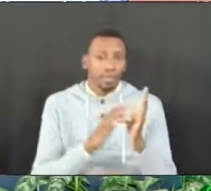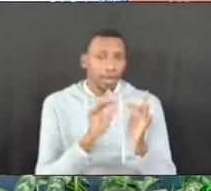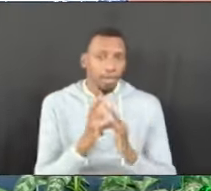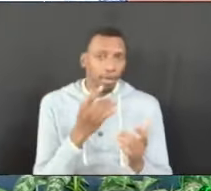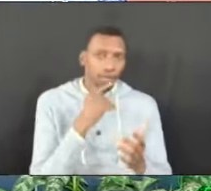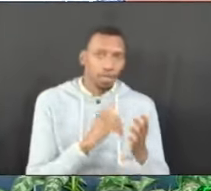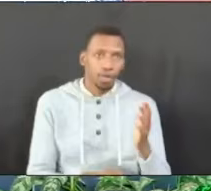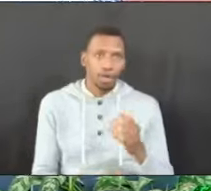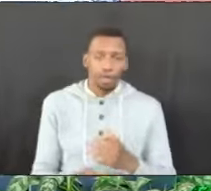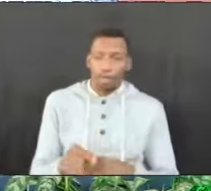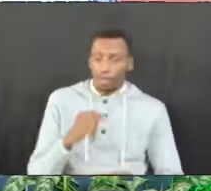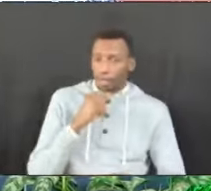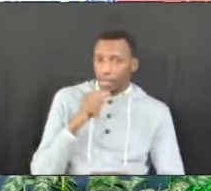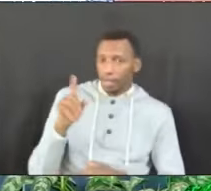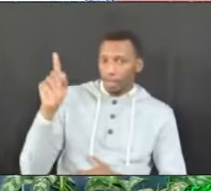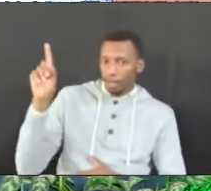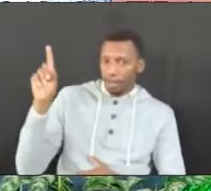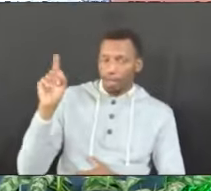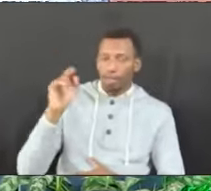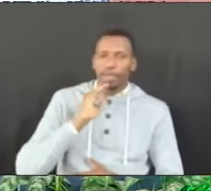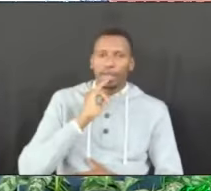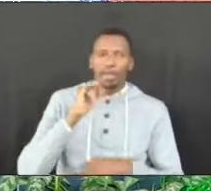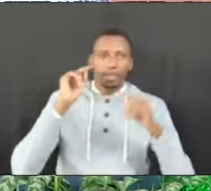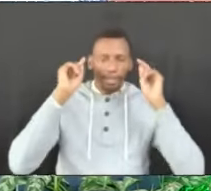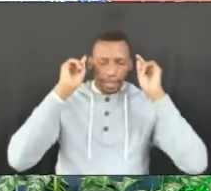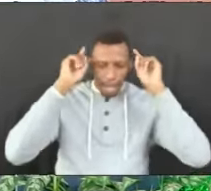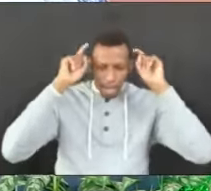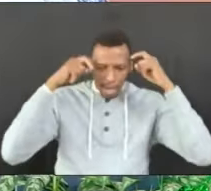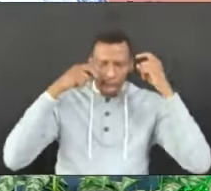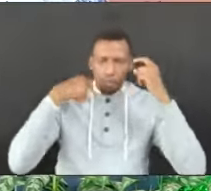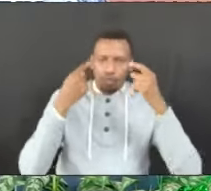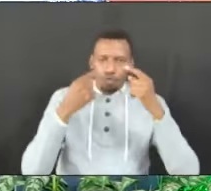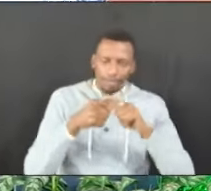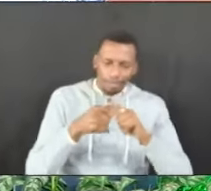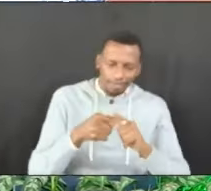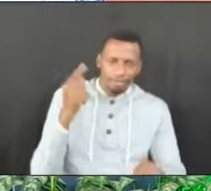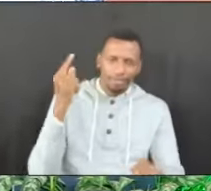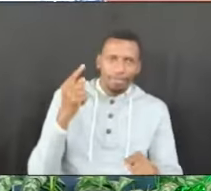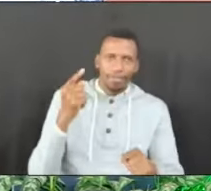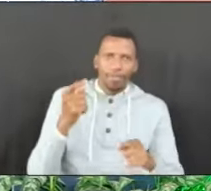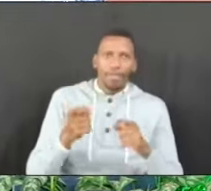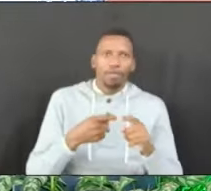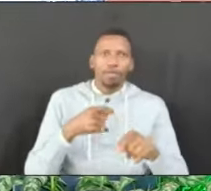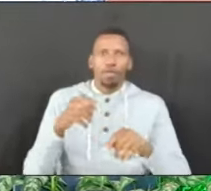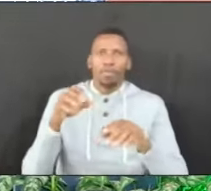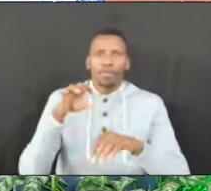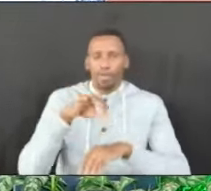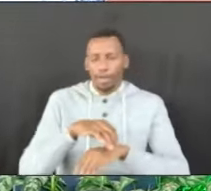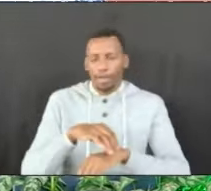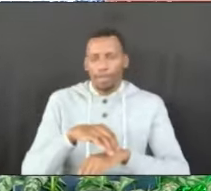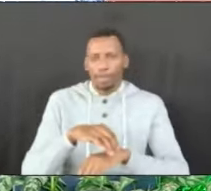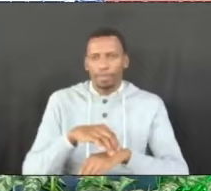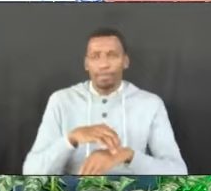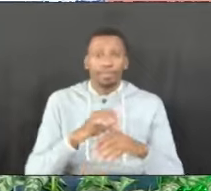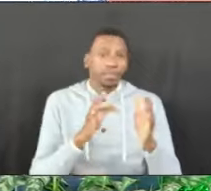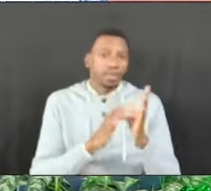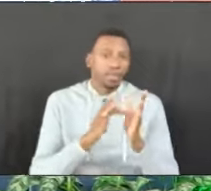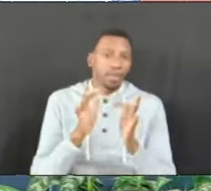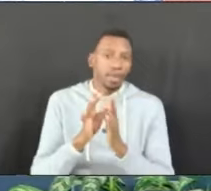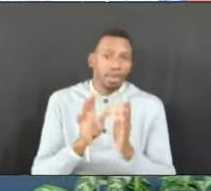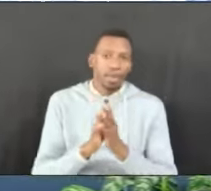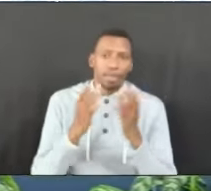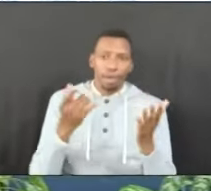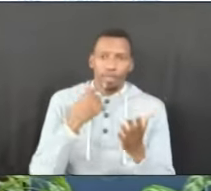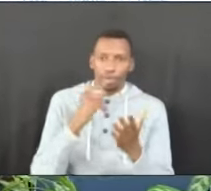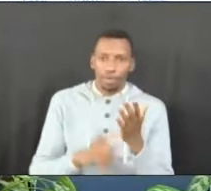that he is the lamb that was slain from the foundations of the earth. And the Bible tells me